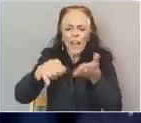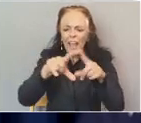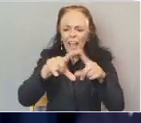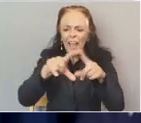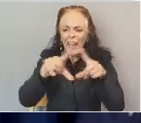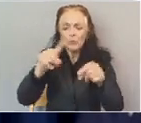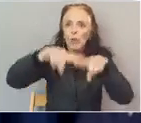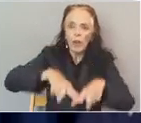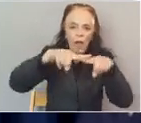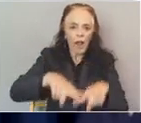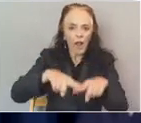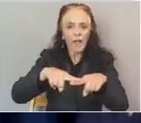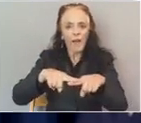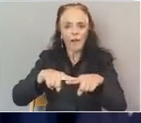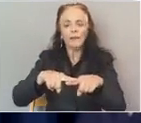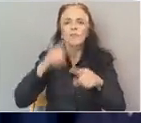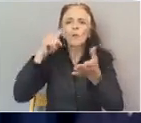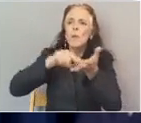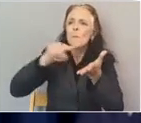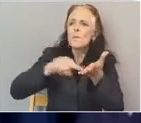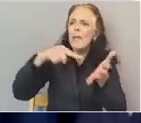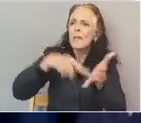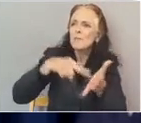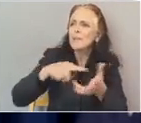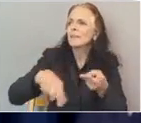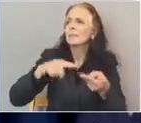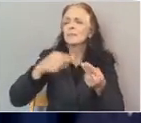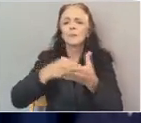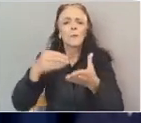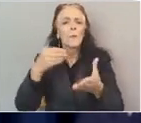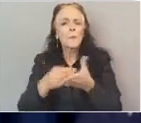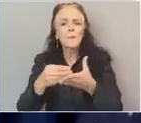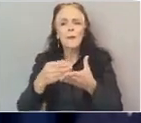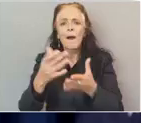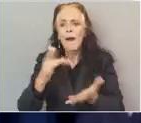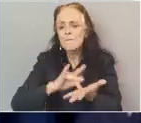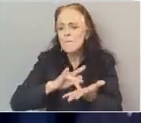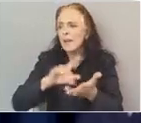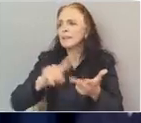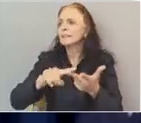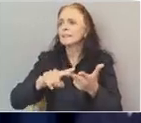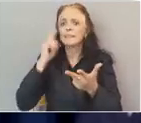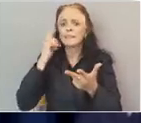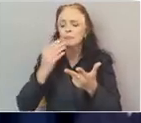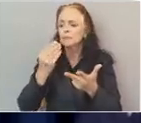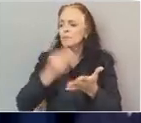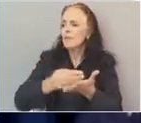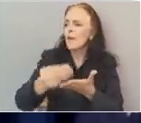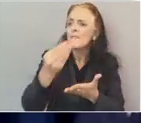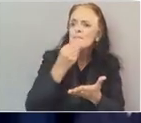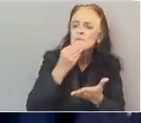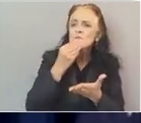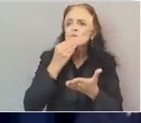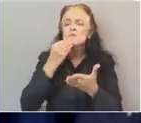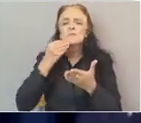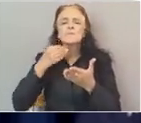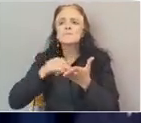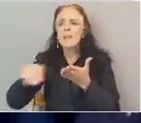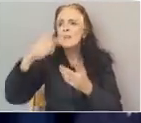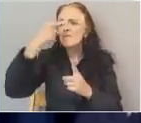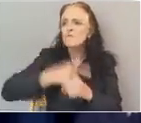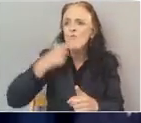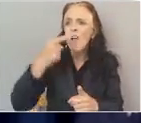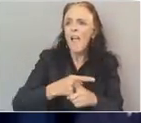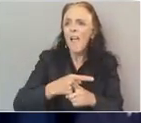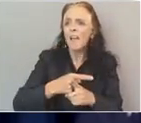your bills, to buy your medicine, to live, will stop coming.